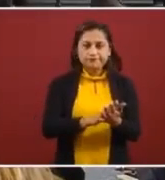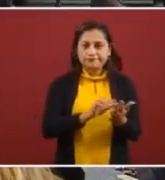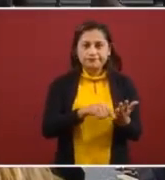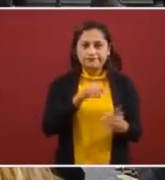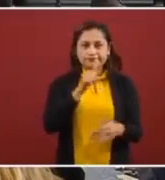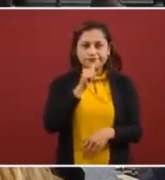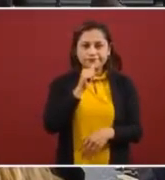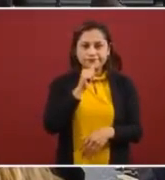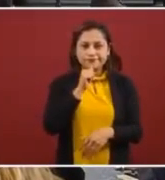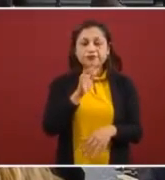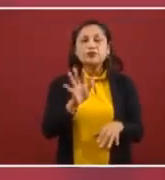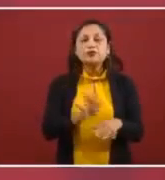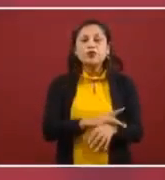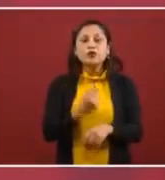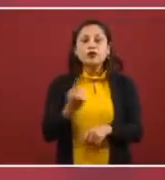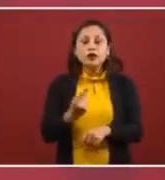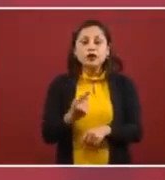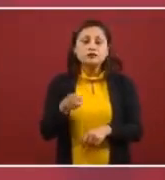Because they have